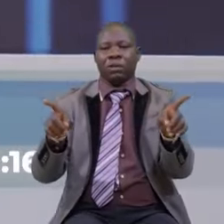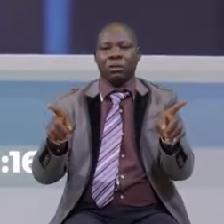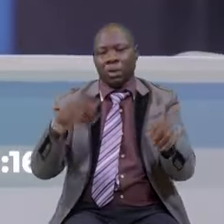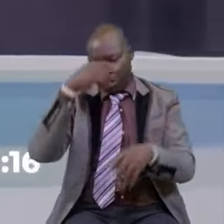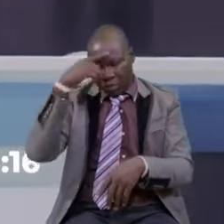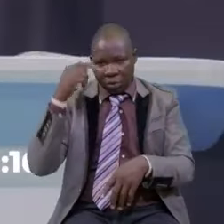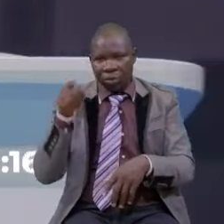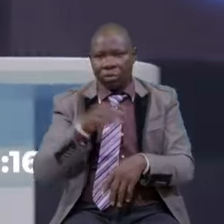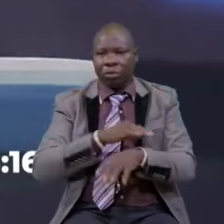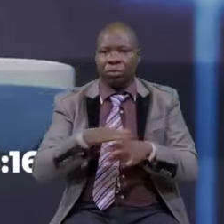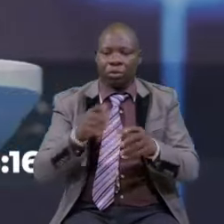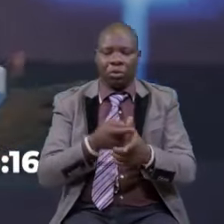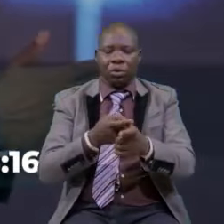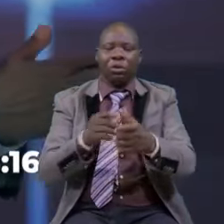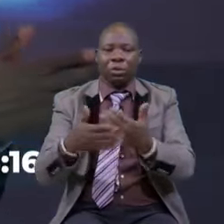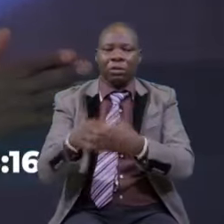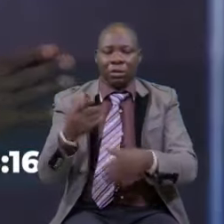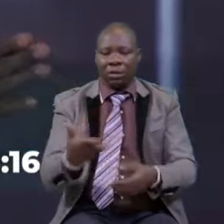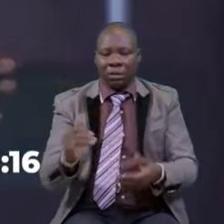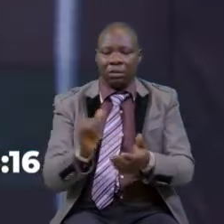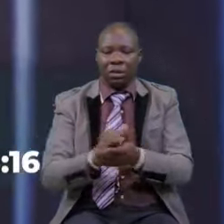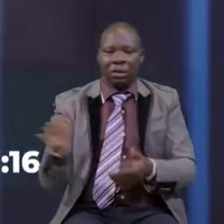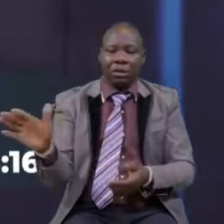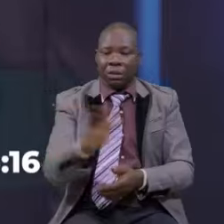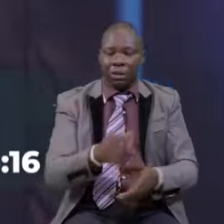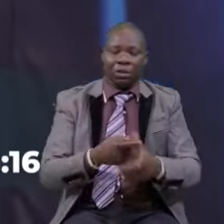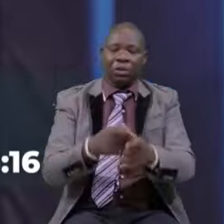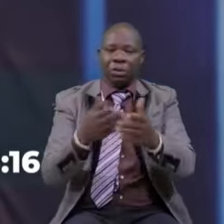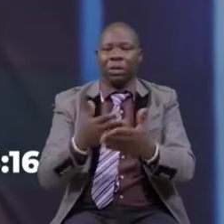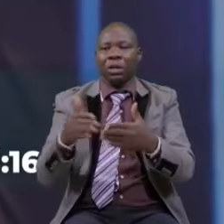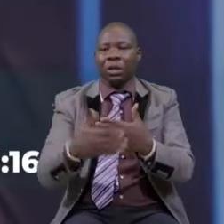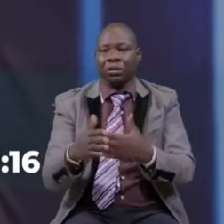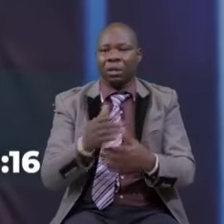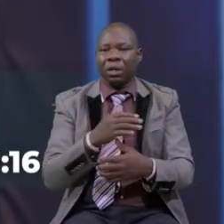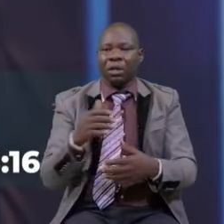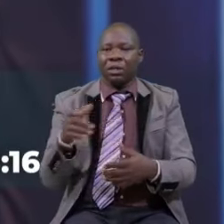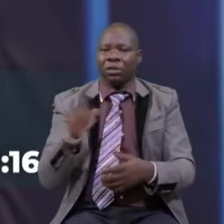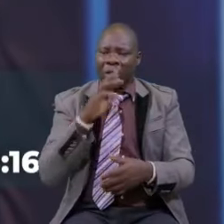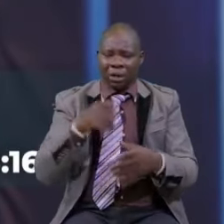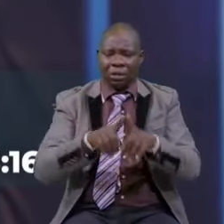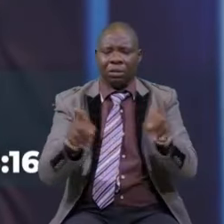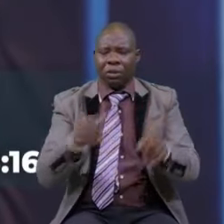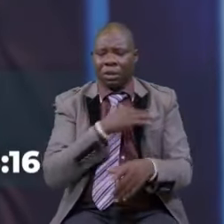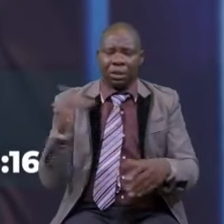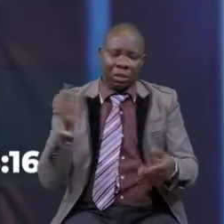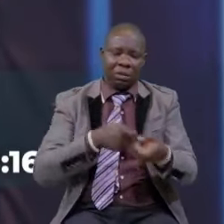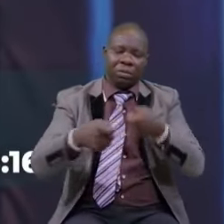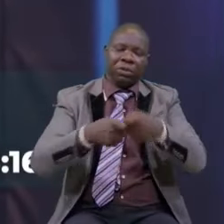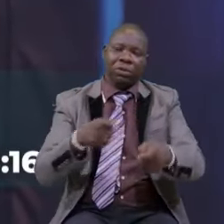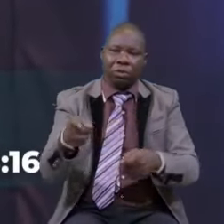Because you don't run after the things they run after, you're strange, and they persecute you. Now, if